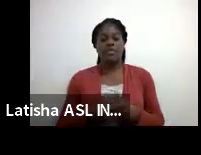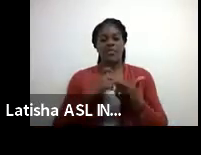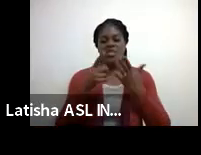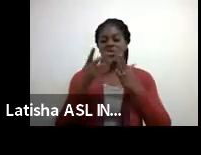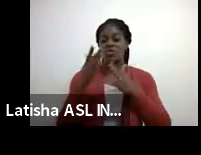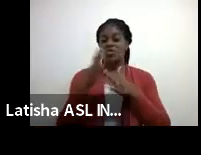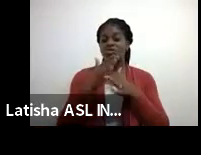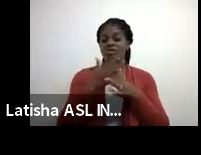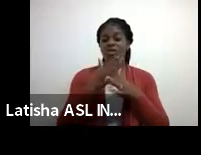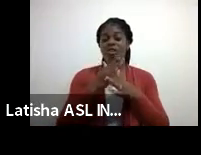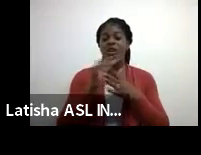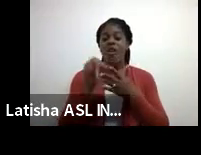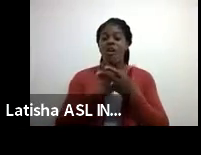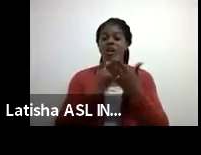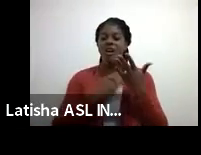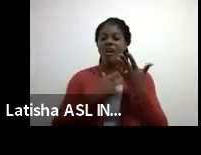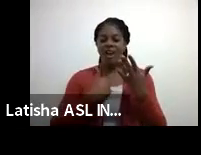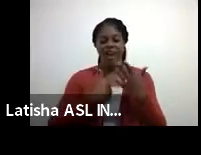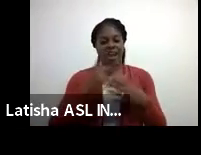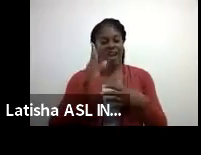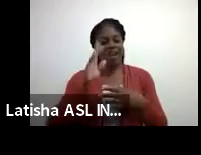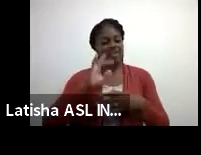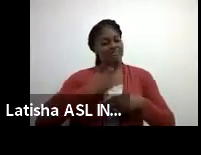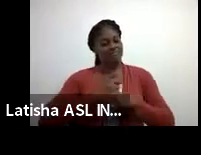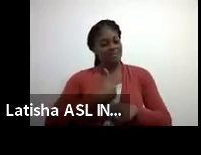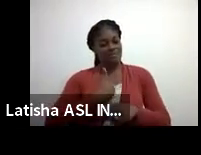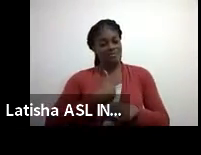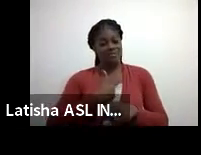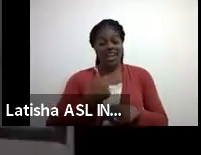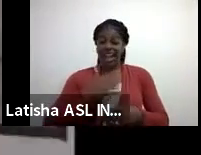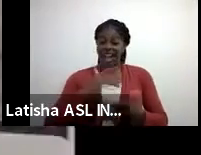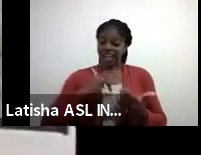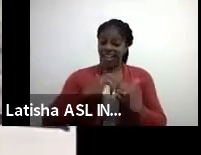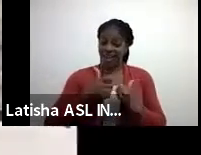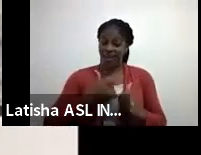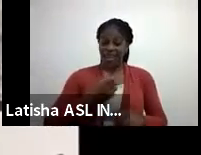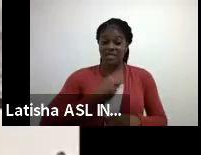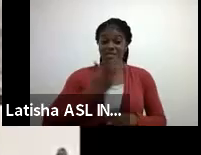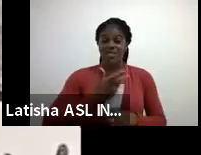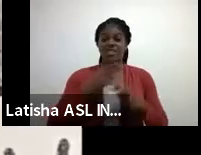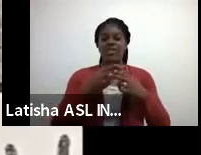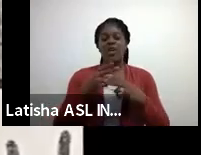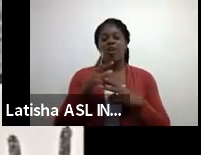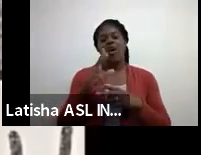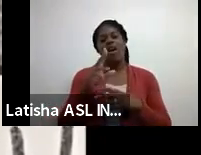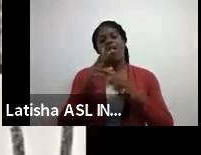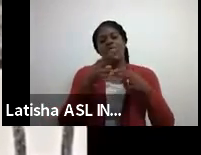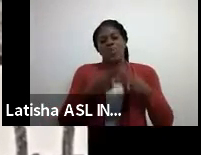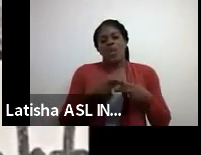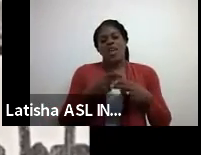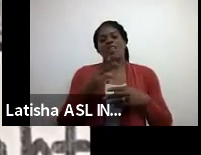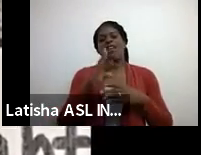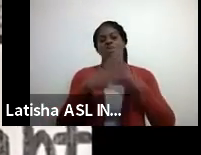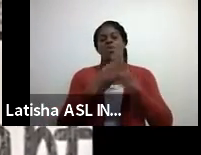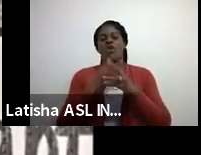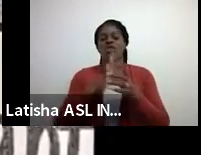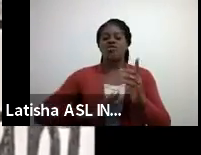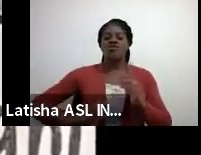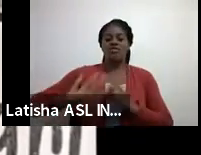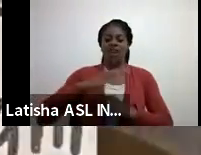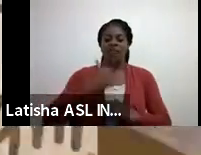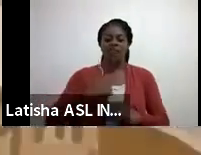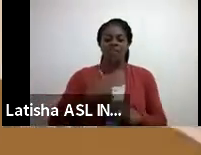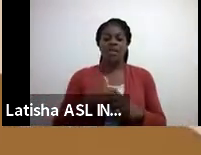created. It's one of the ways in which I express myself. And this piece is titled "The Weight of the World Around Me." And the last